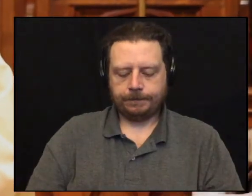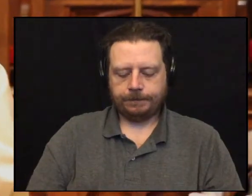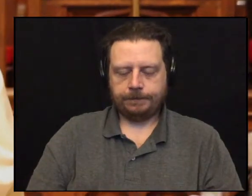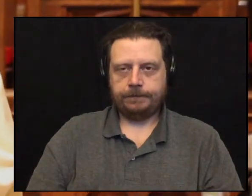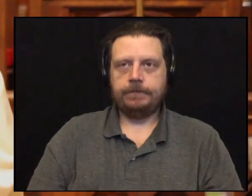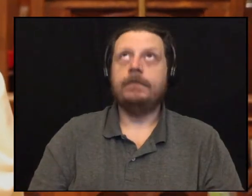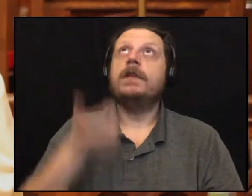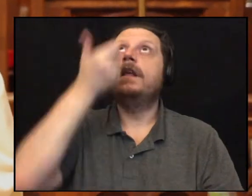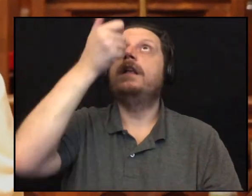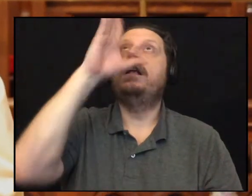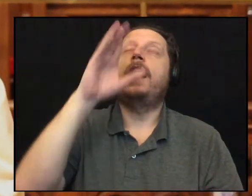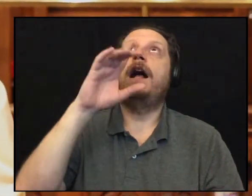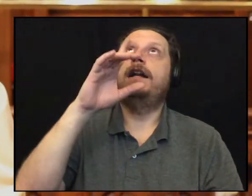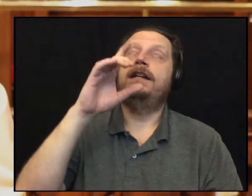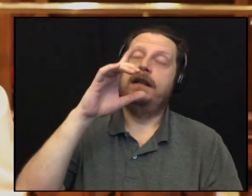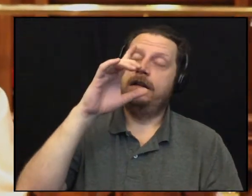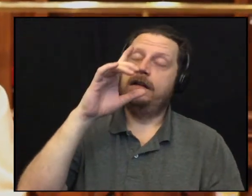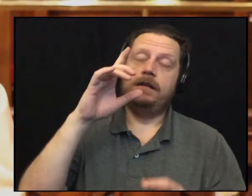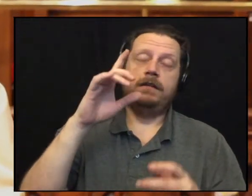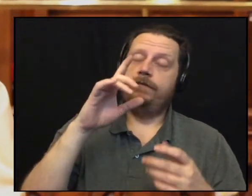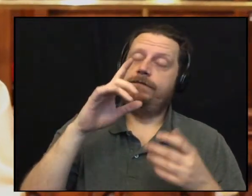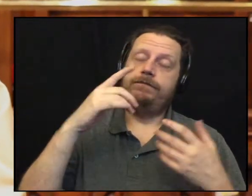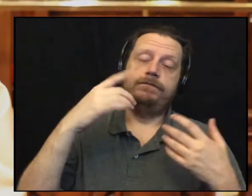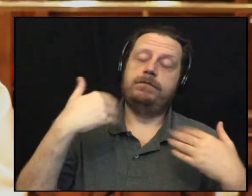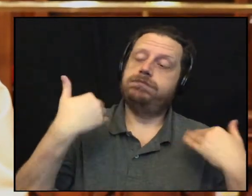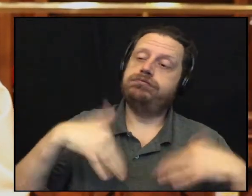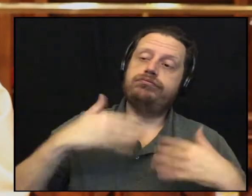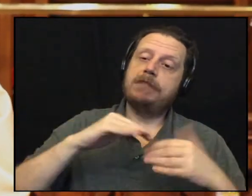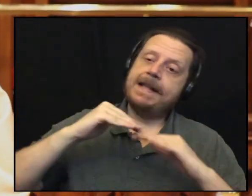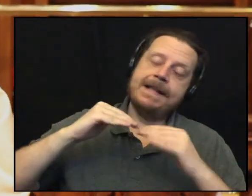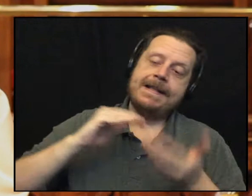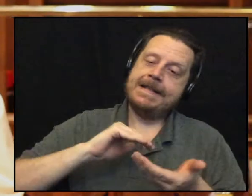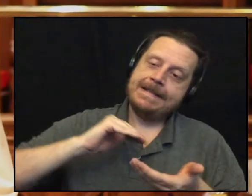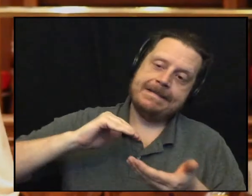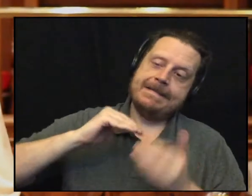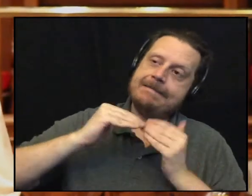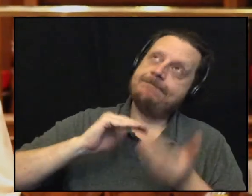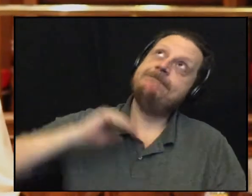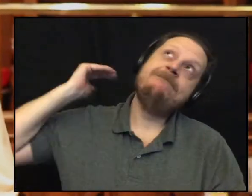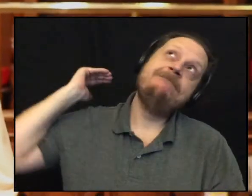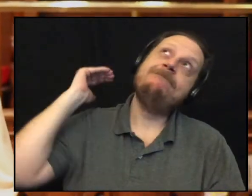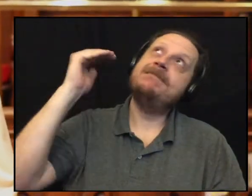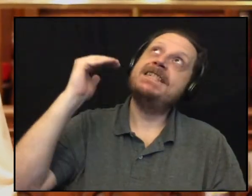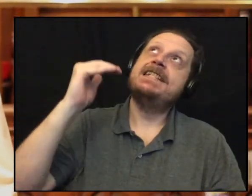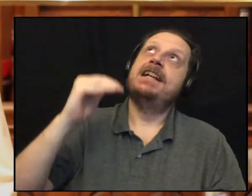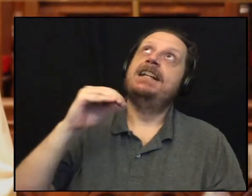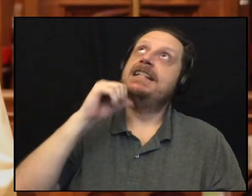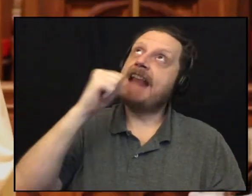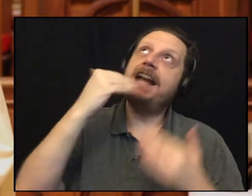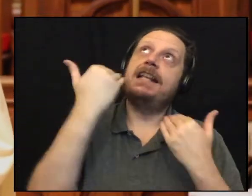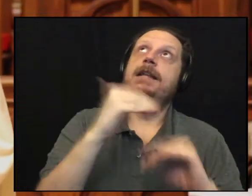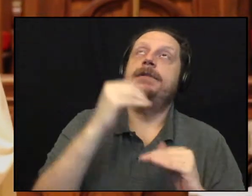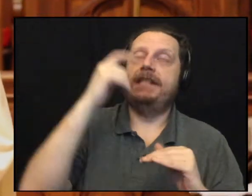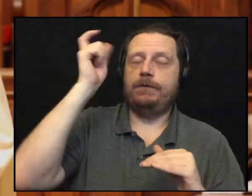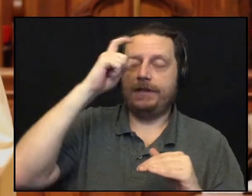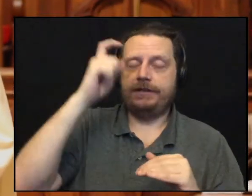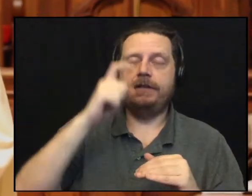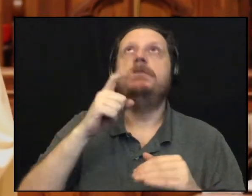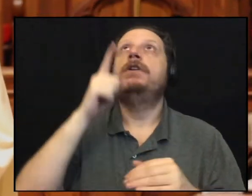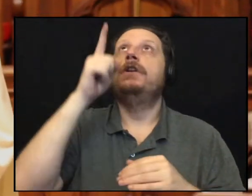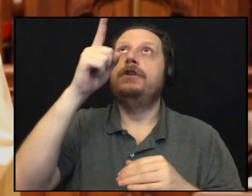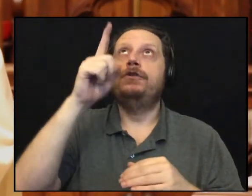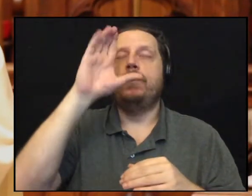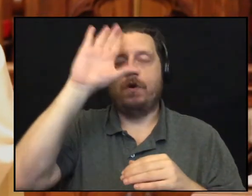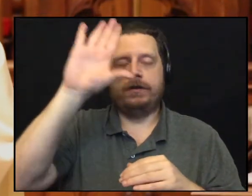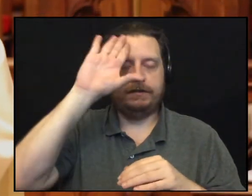God of infinite wisdom, your Son Jesus Christ promises to remain with his church always by sending us his